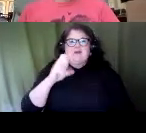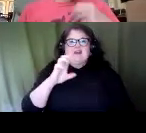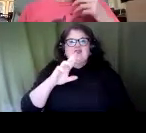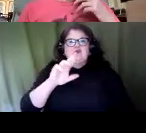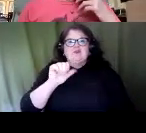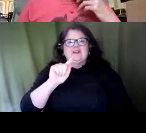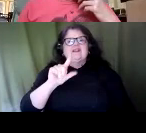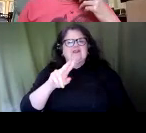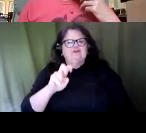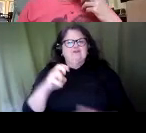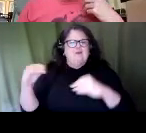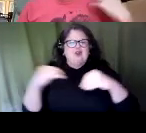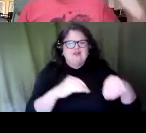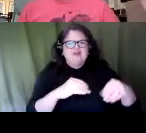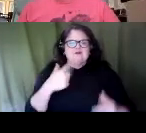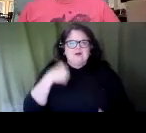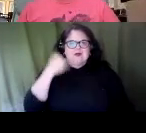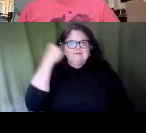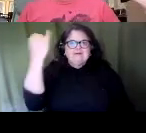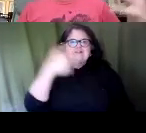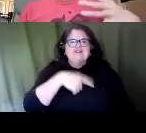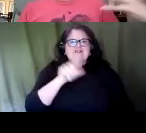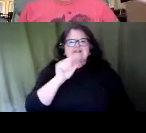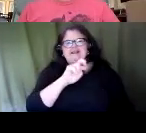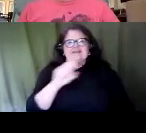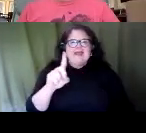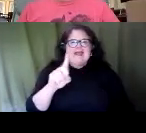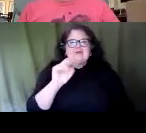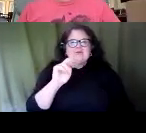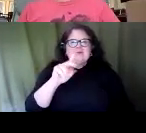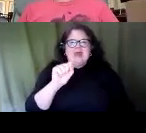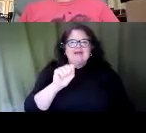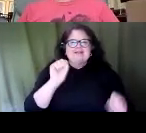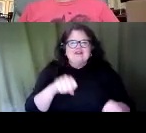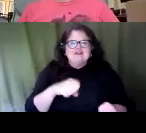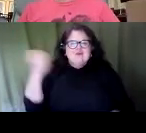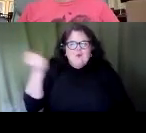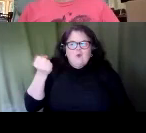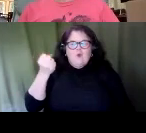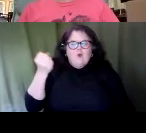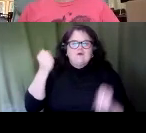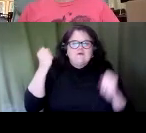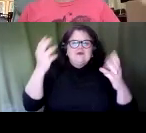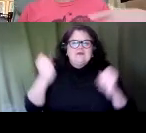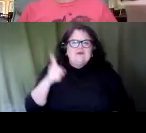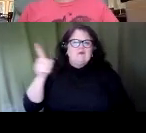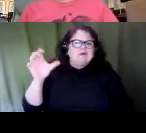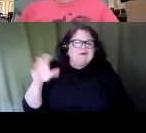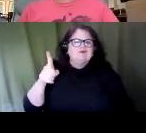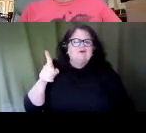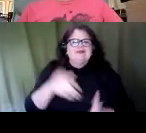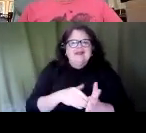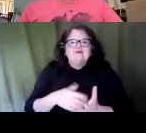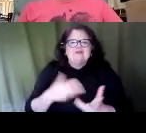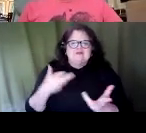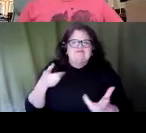I picture, creating land banks of sorts that could hold hundreds or thousands of purchase options or rights of first refusal on behalf of land trusts.